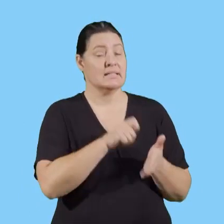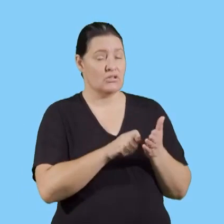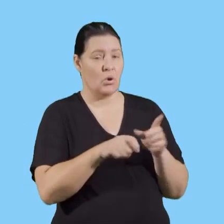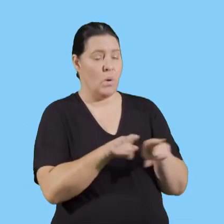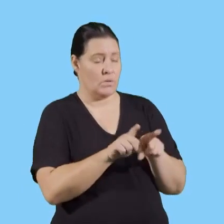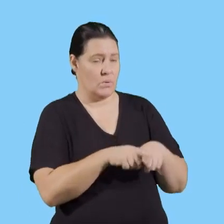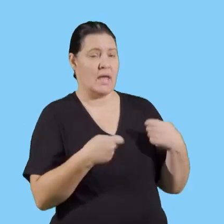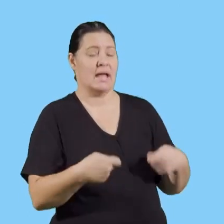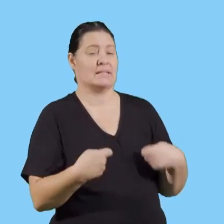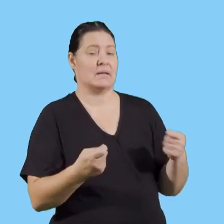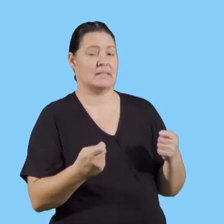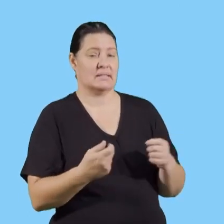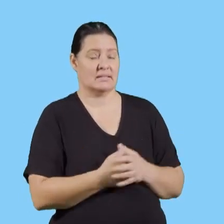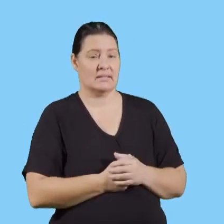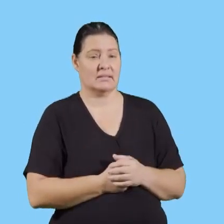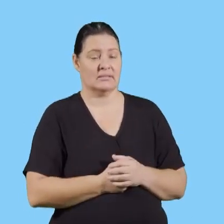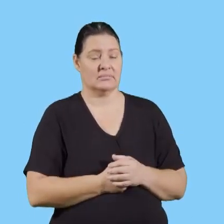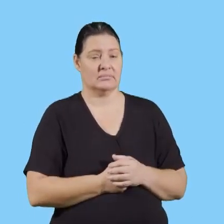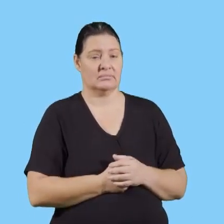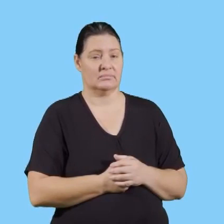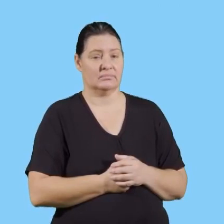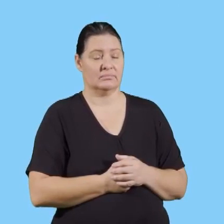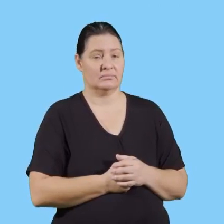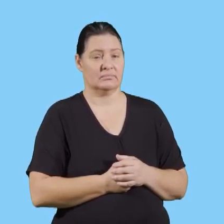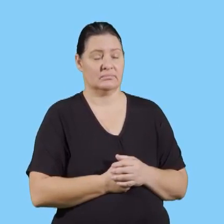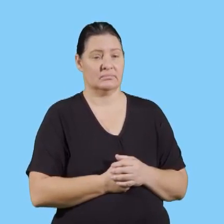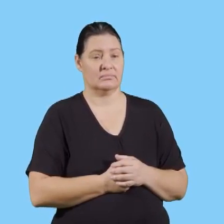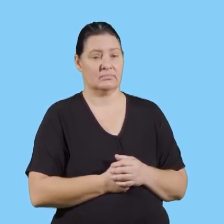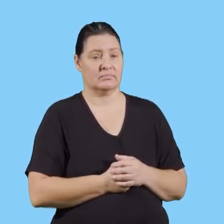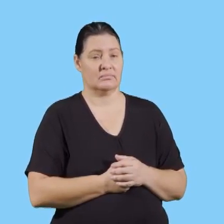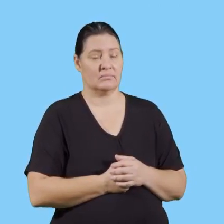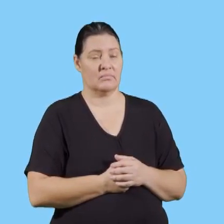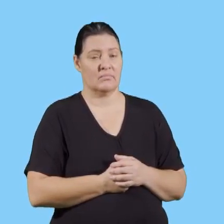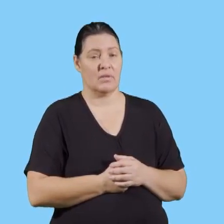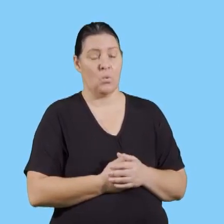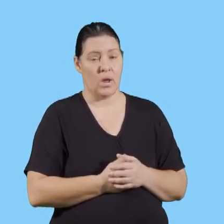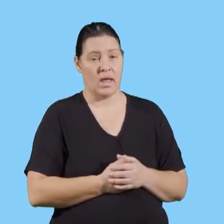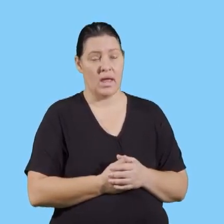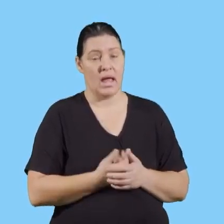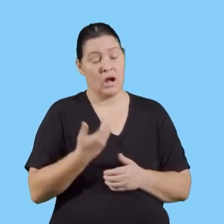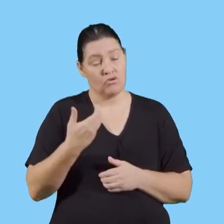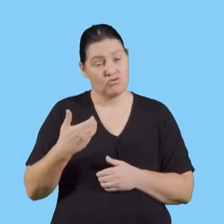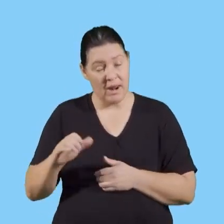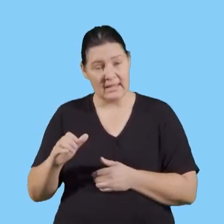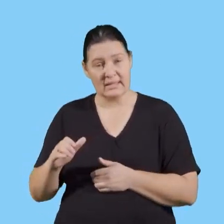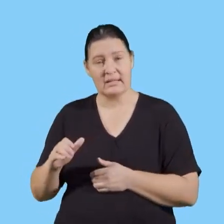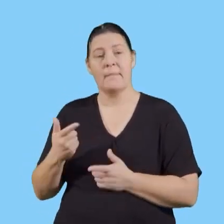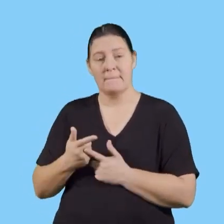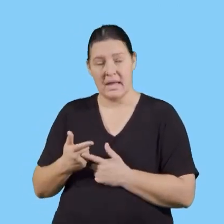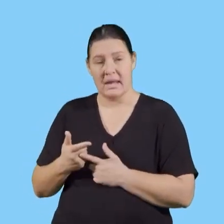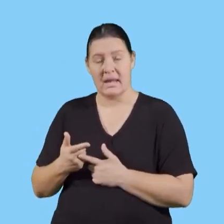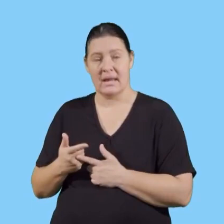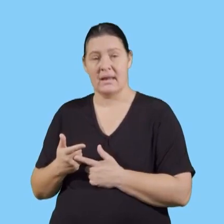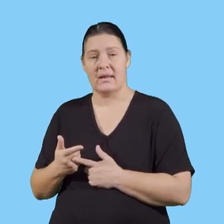Stationery is also an expense. Stationery is also an expense. And once we are crediting an expense account, that means